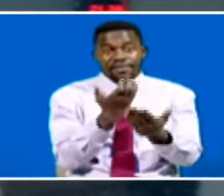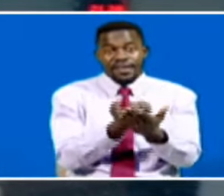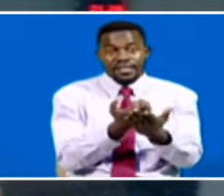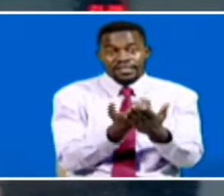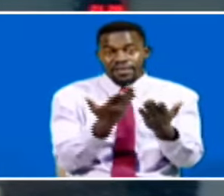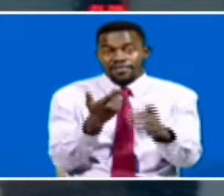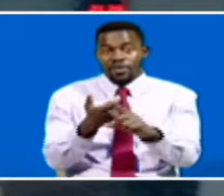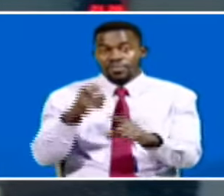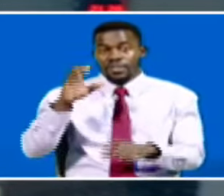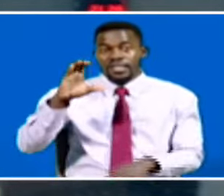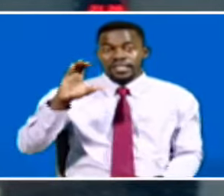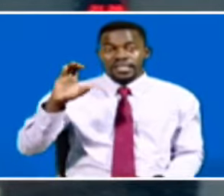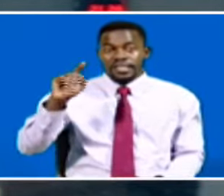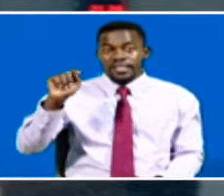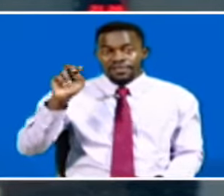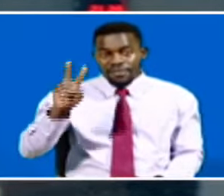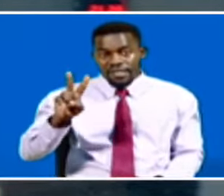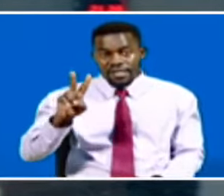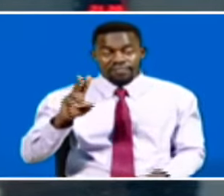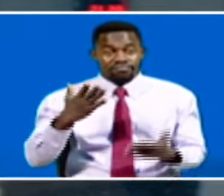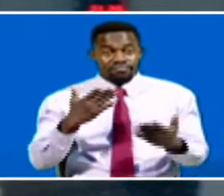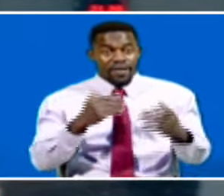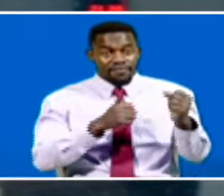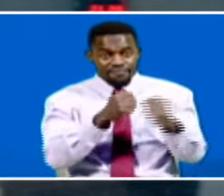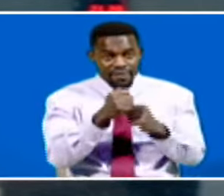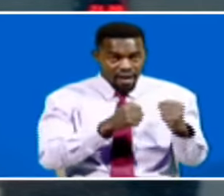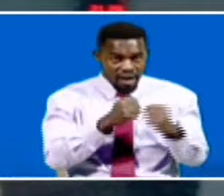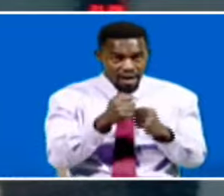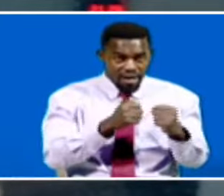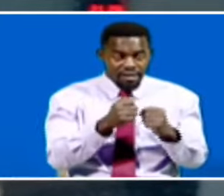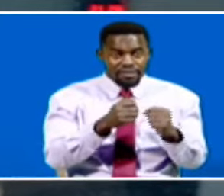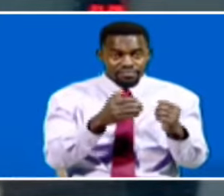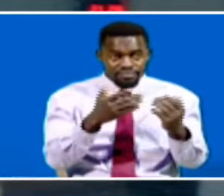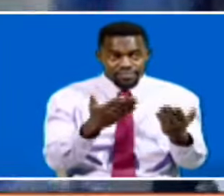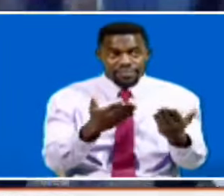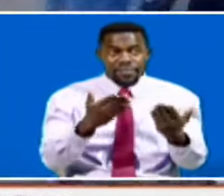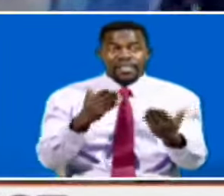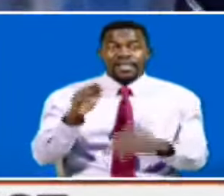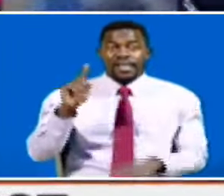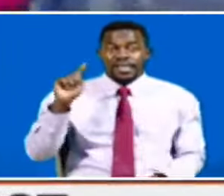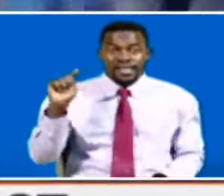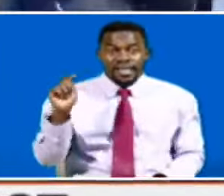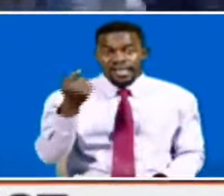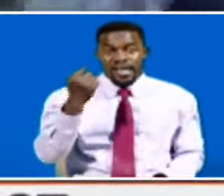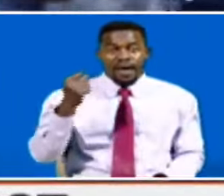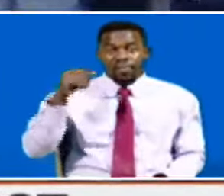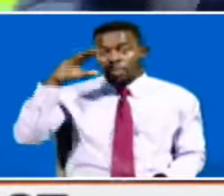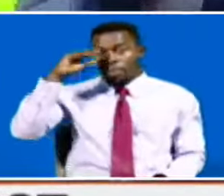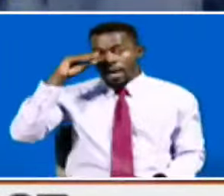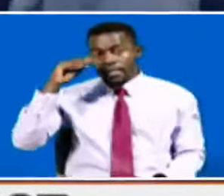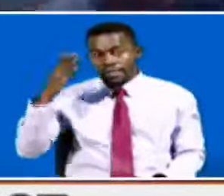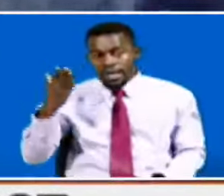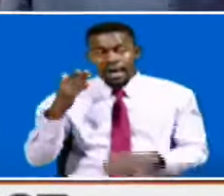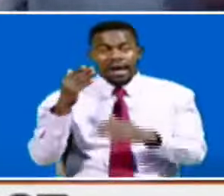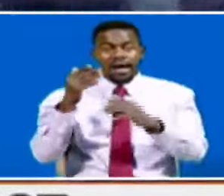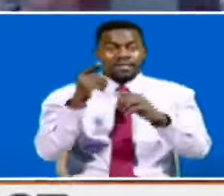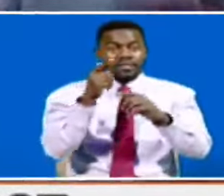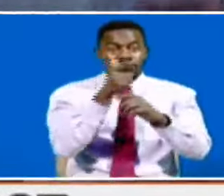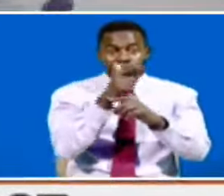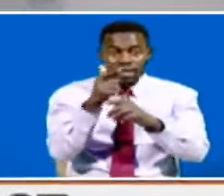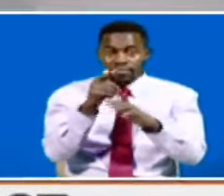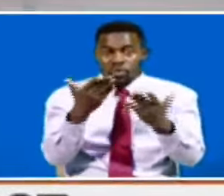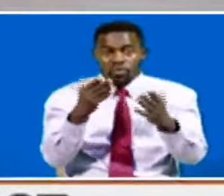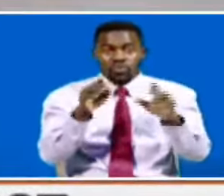the mastermind of the attack are yet to be brought to book. The Kenya Coast Tourist Association Chief Executive